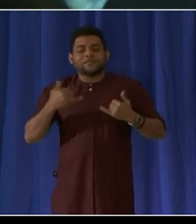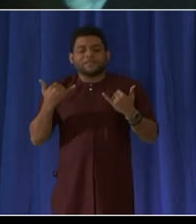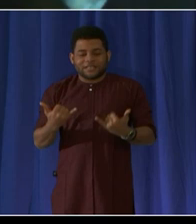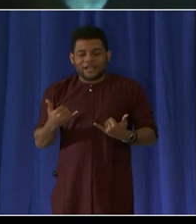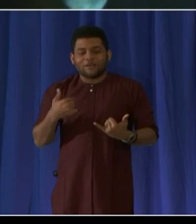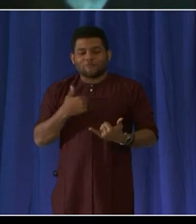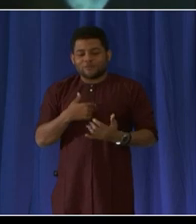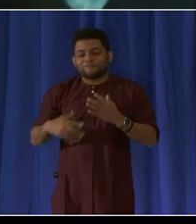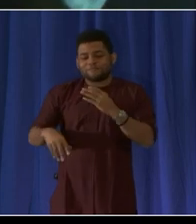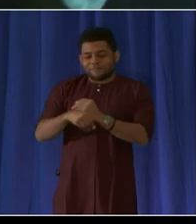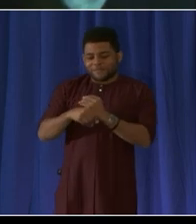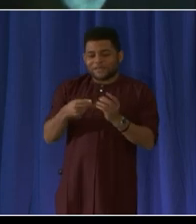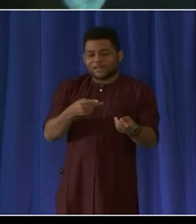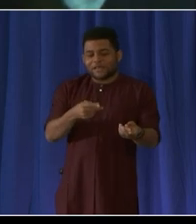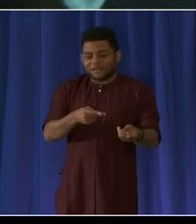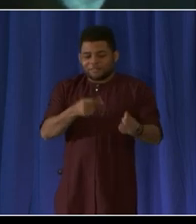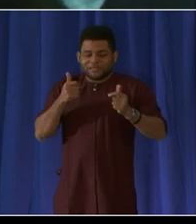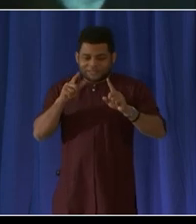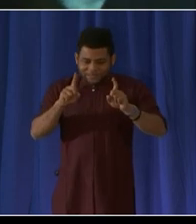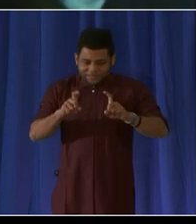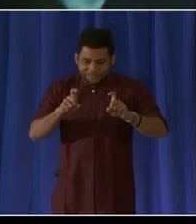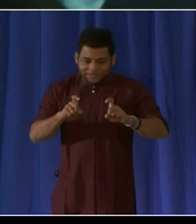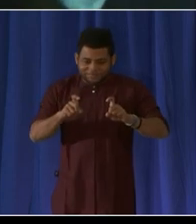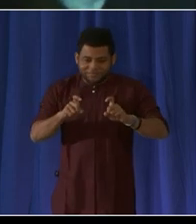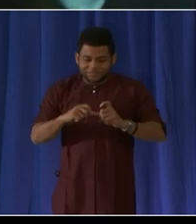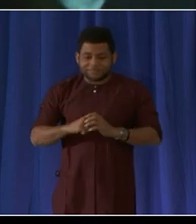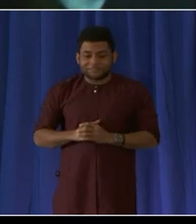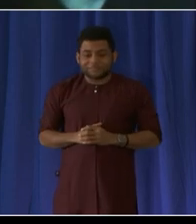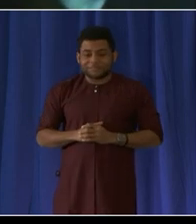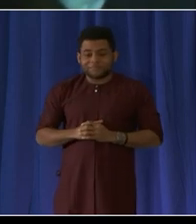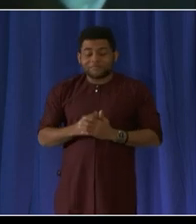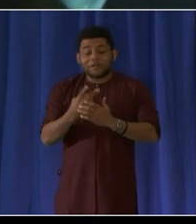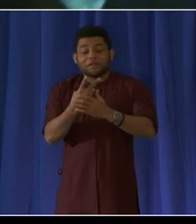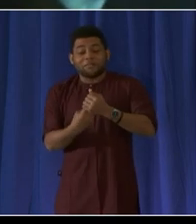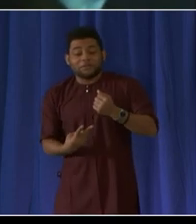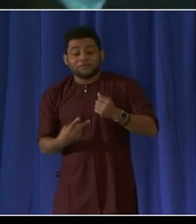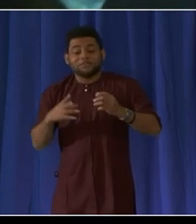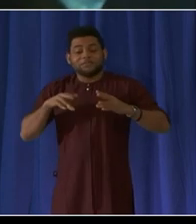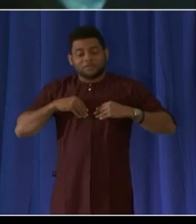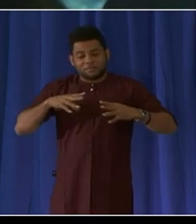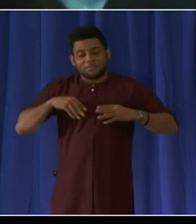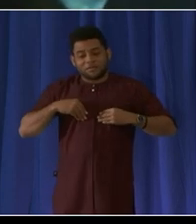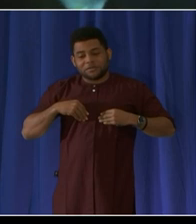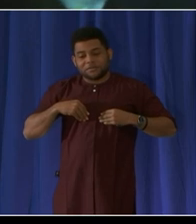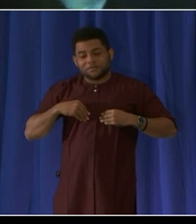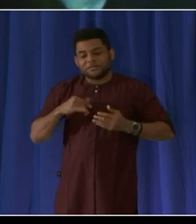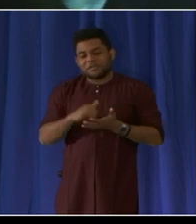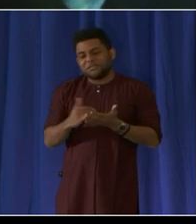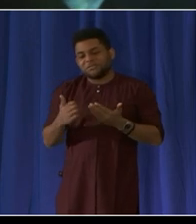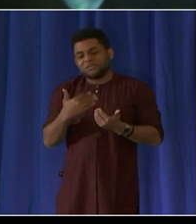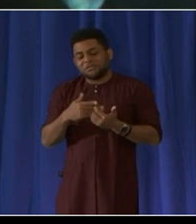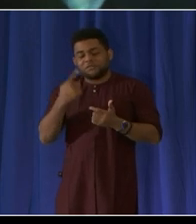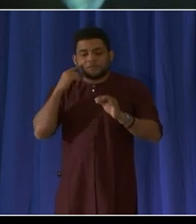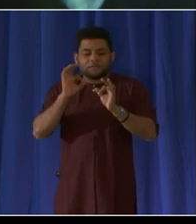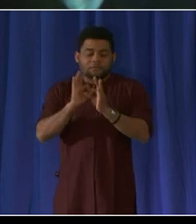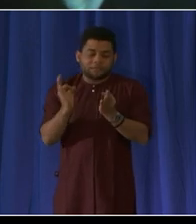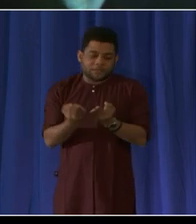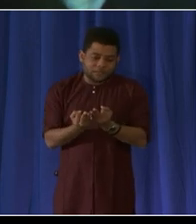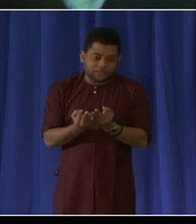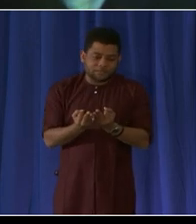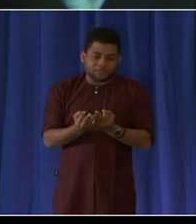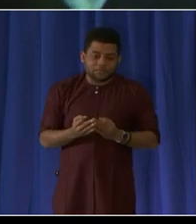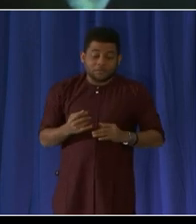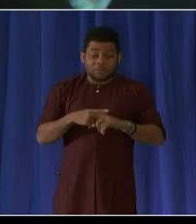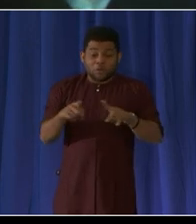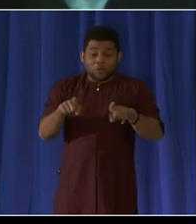been extended now for both PCR and the rapid test, so that makes it a lot easier for families. But